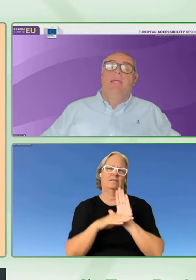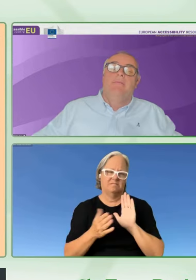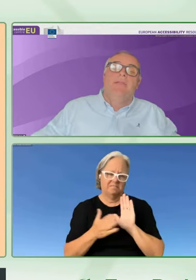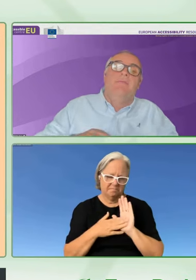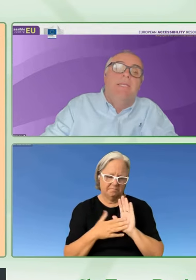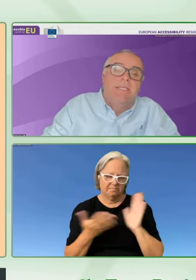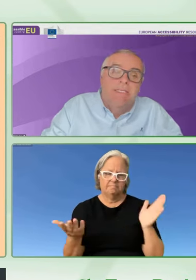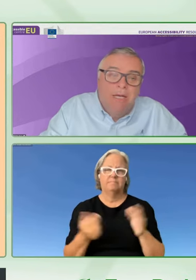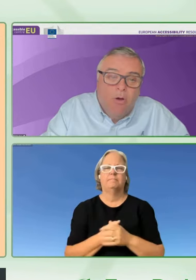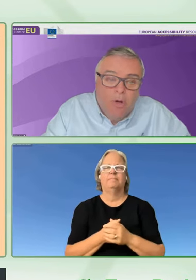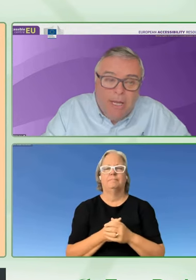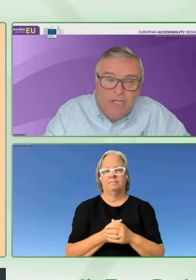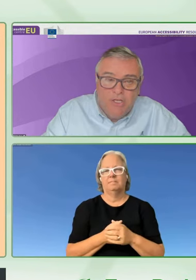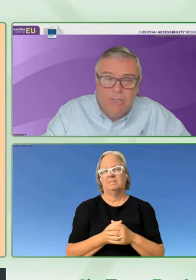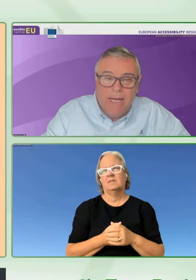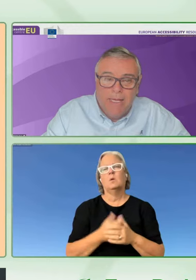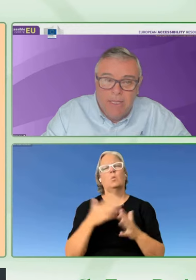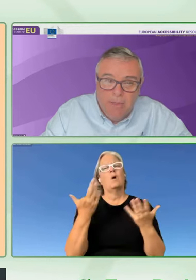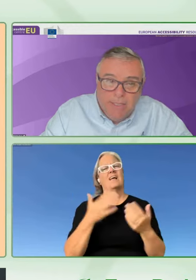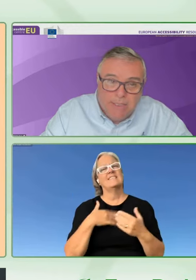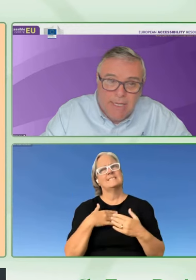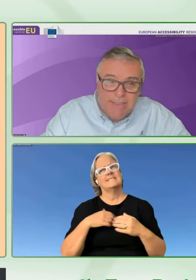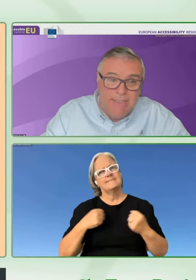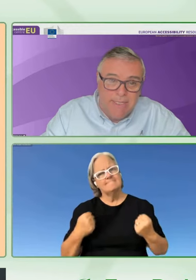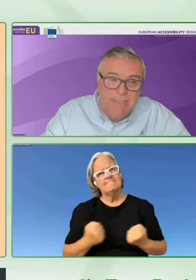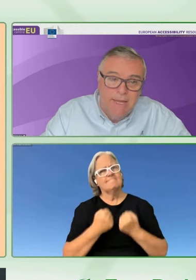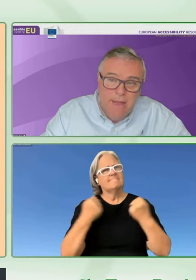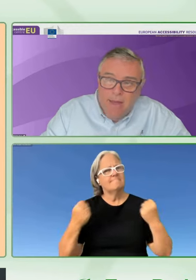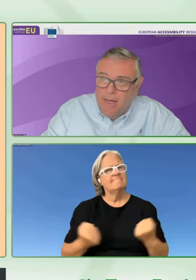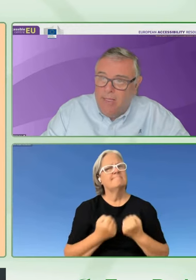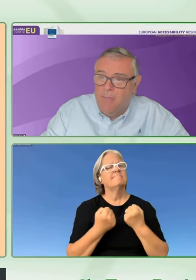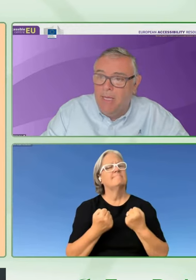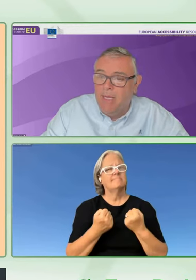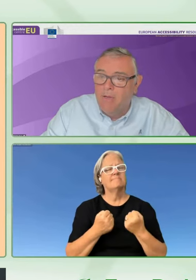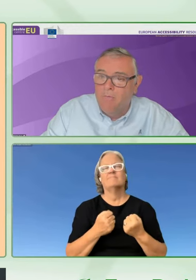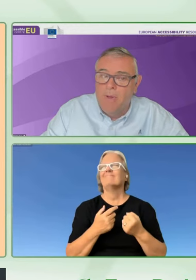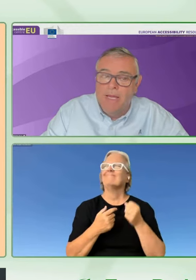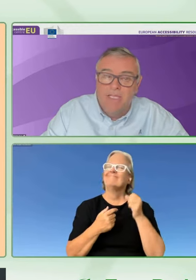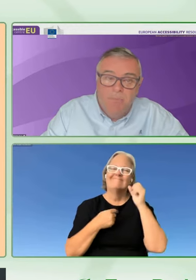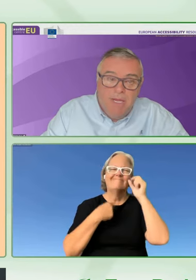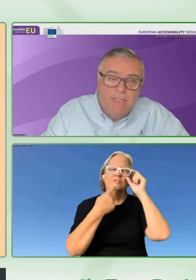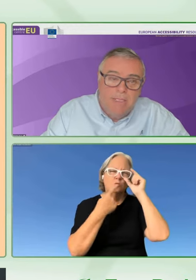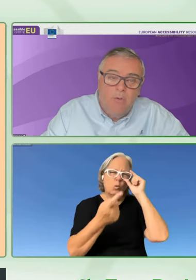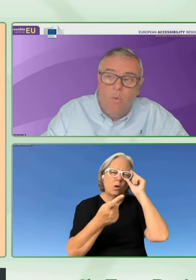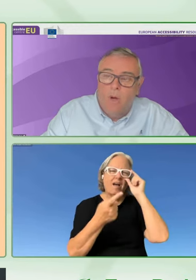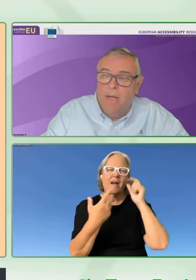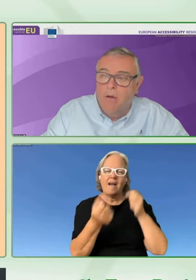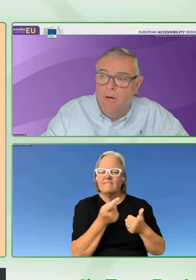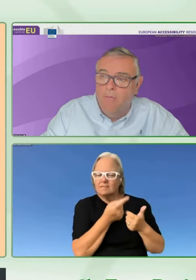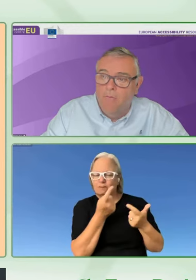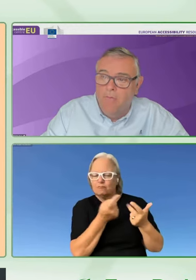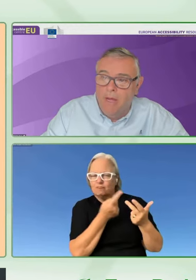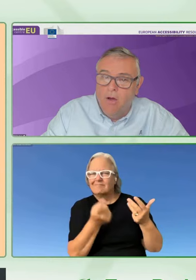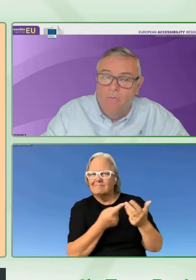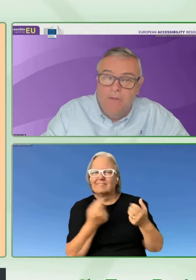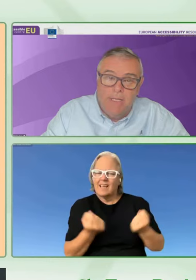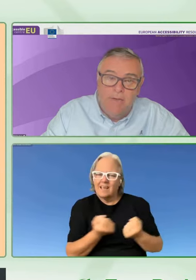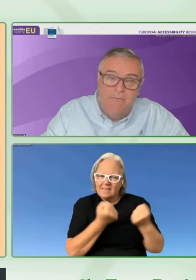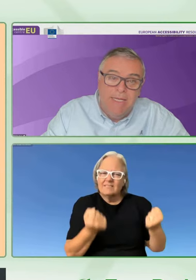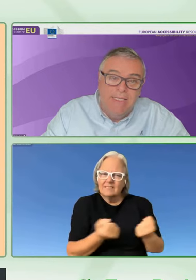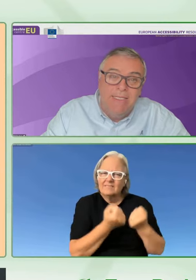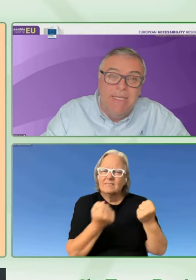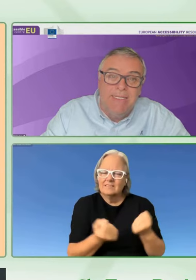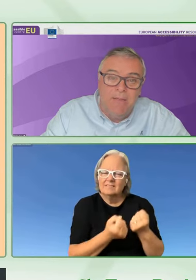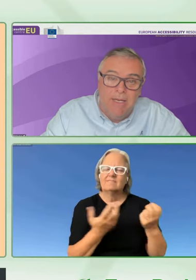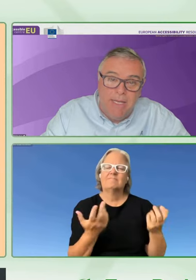of the main activities is the communication activities. As I said at the beginning of my speech, one of the